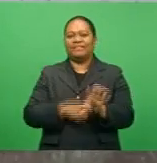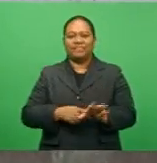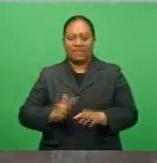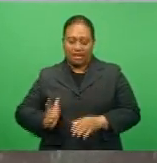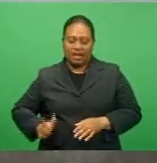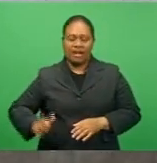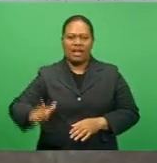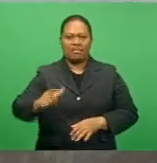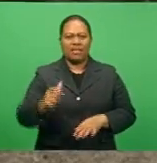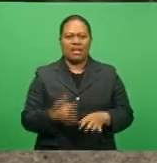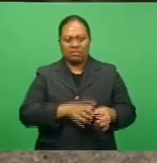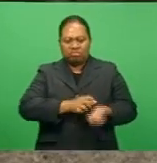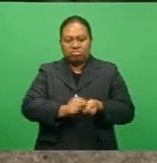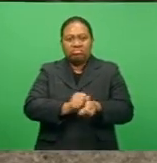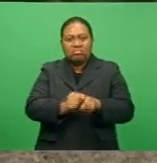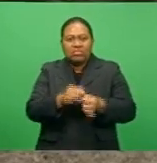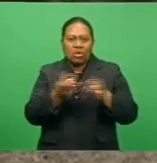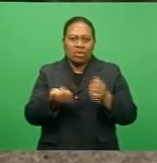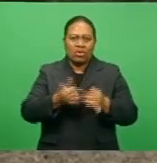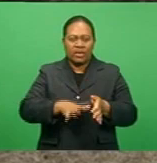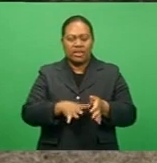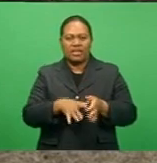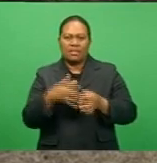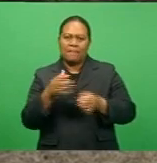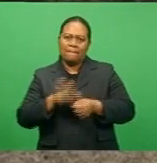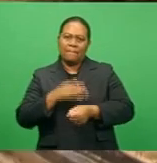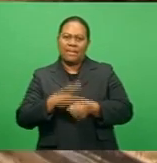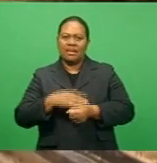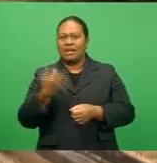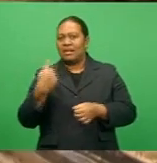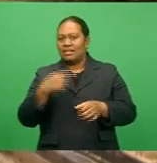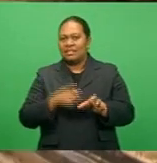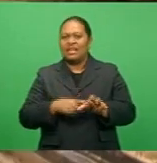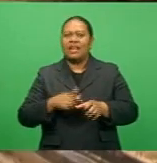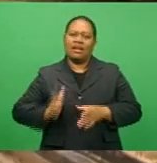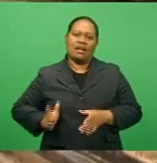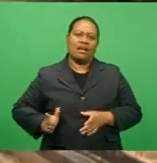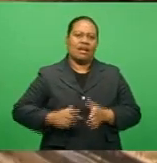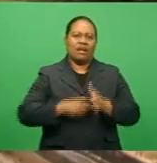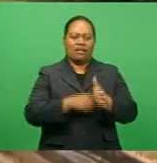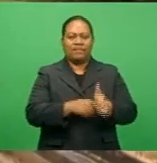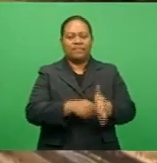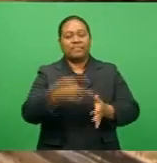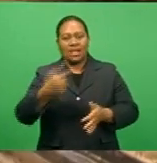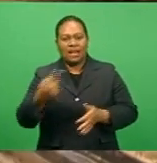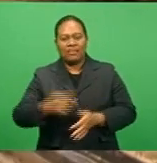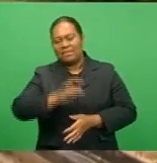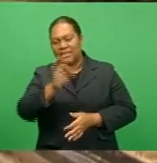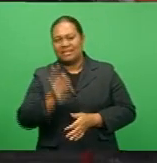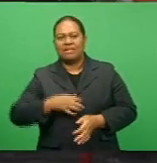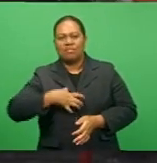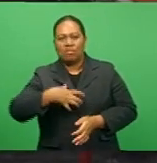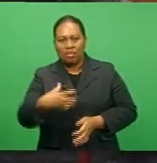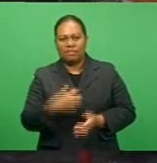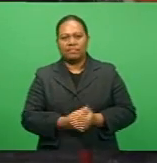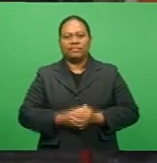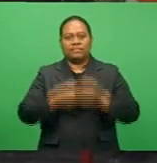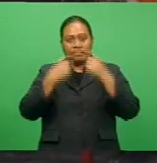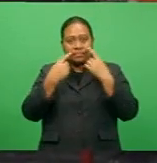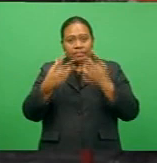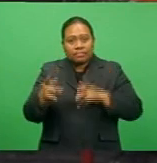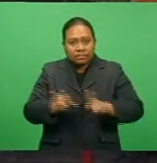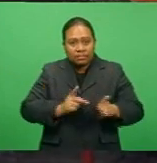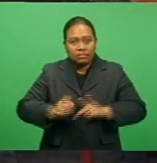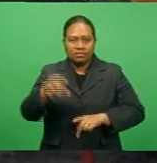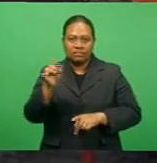has crushed 3% more than last year, Lautoka 1% and Rarawai 11% more. Milling output and performance to